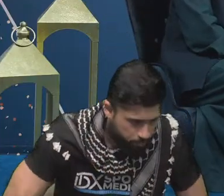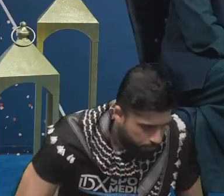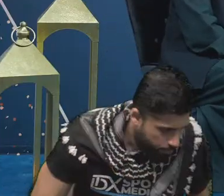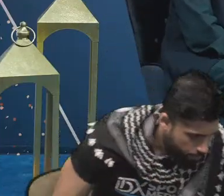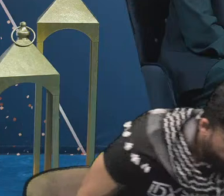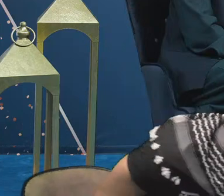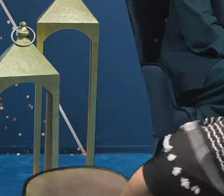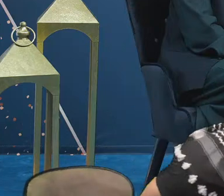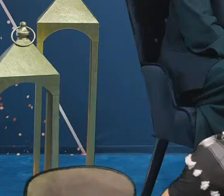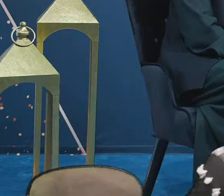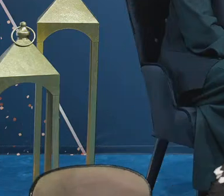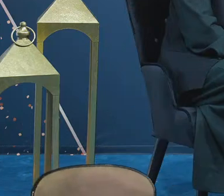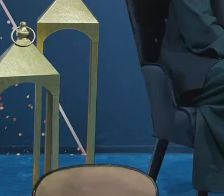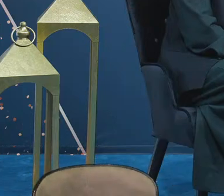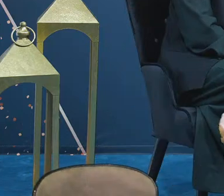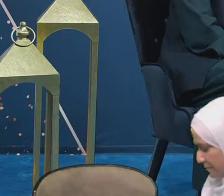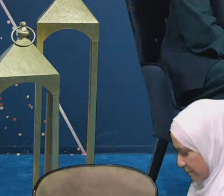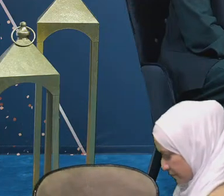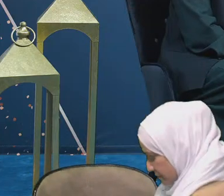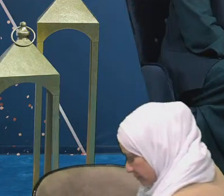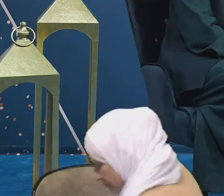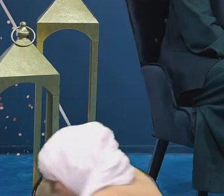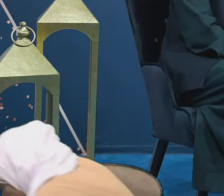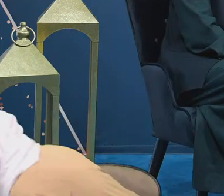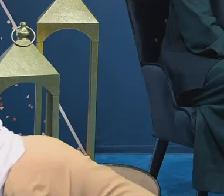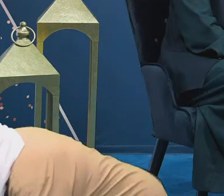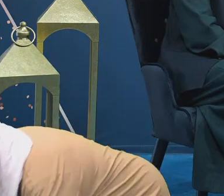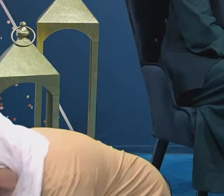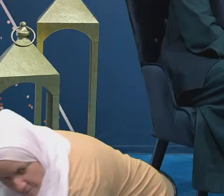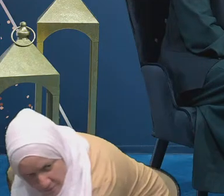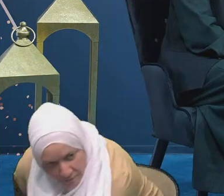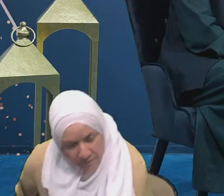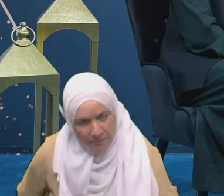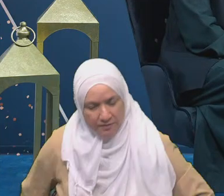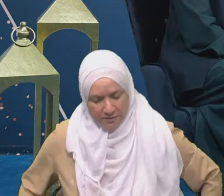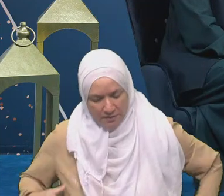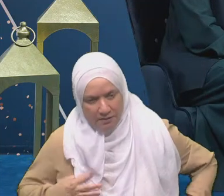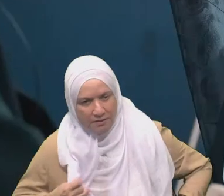of hope as well too. So because when we start seeing all these